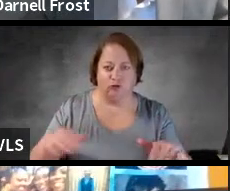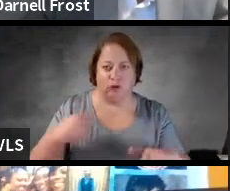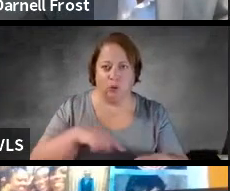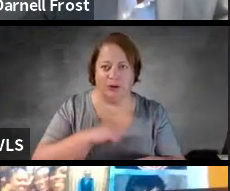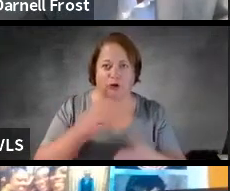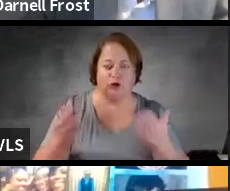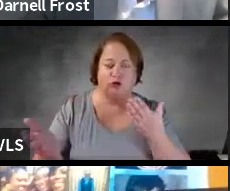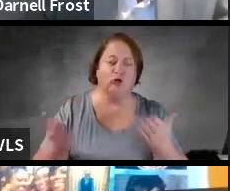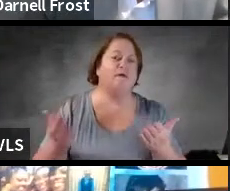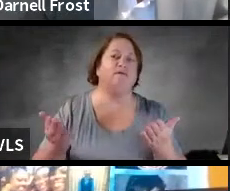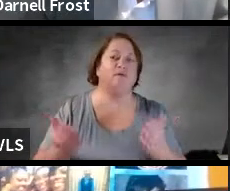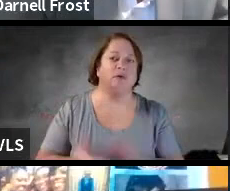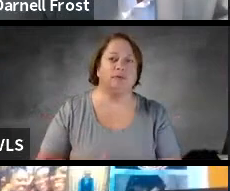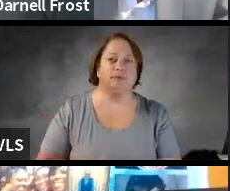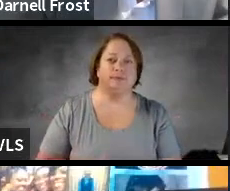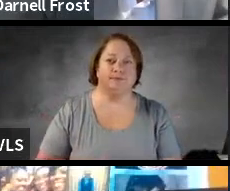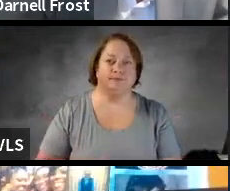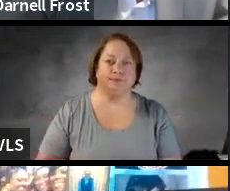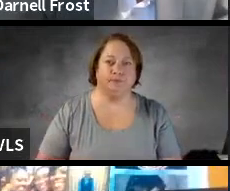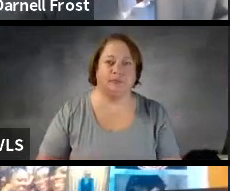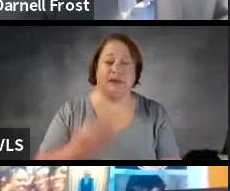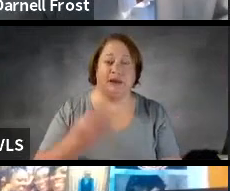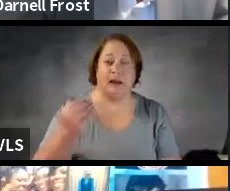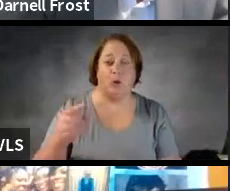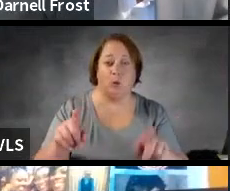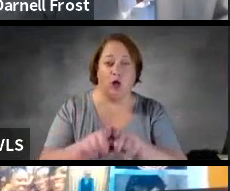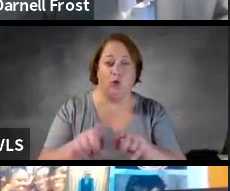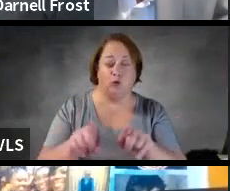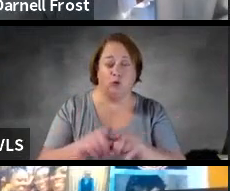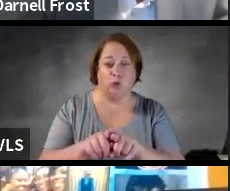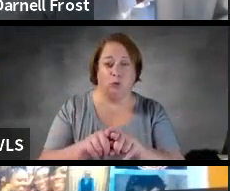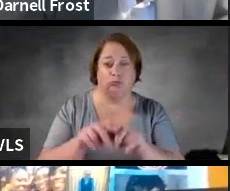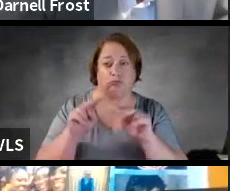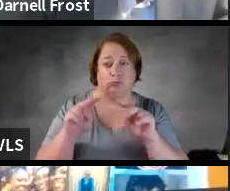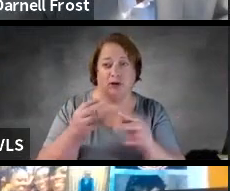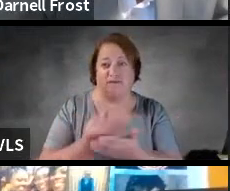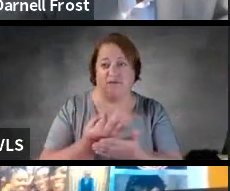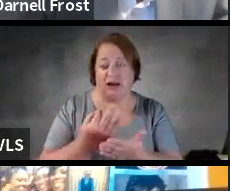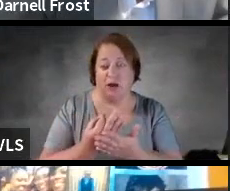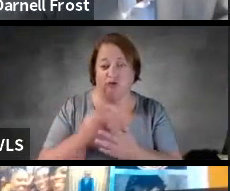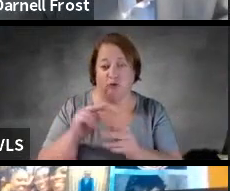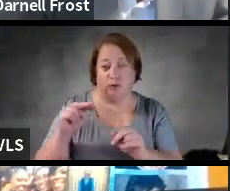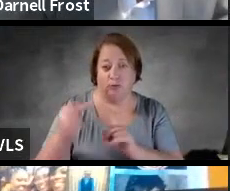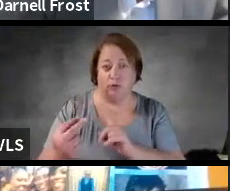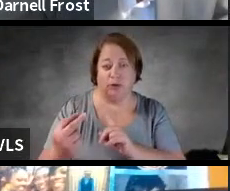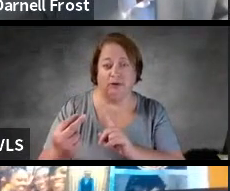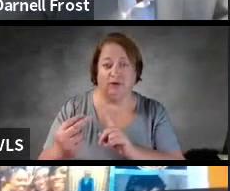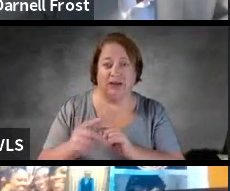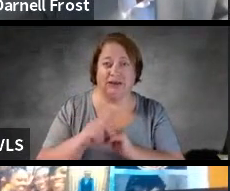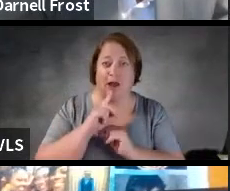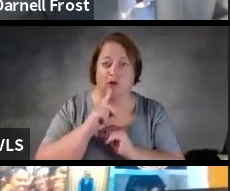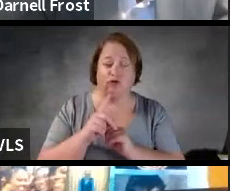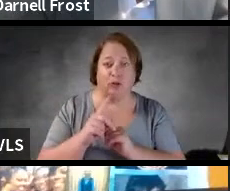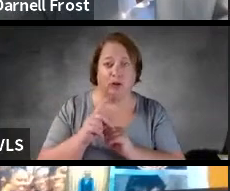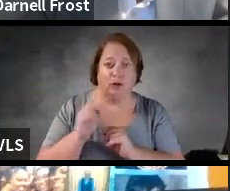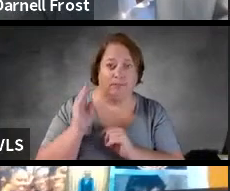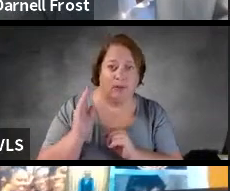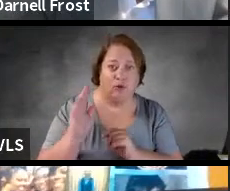serve. And we also looked at this financially. It's actually, in the long